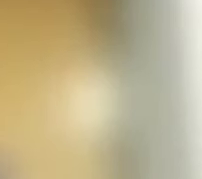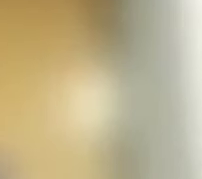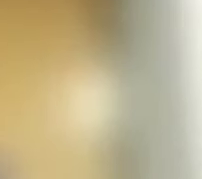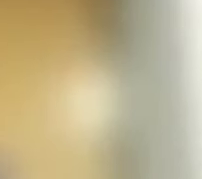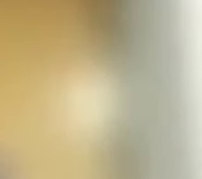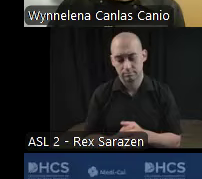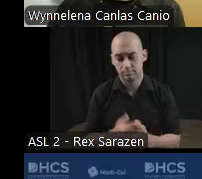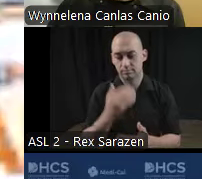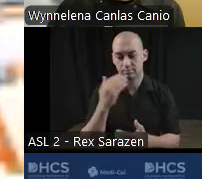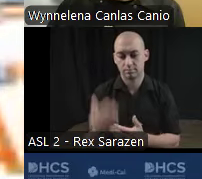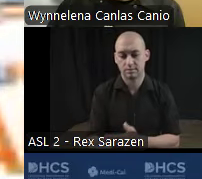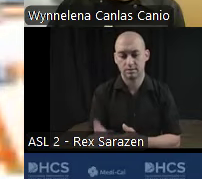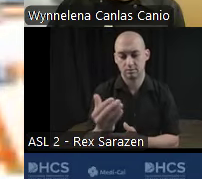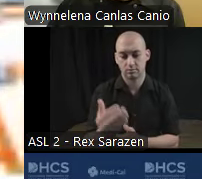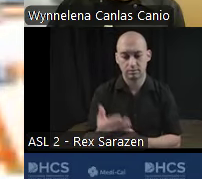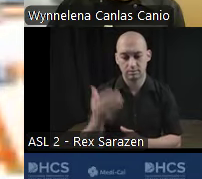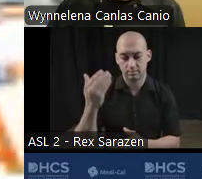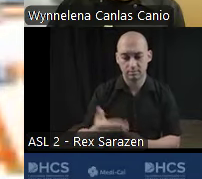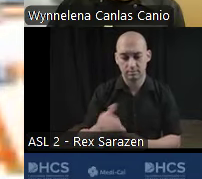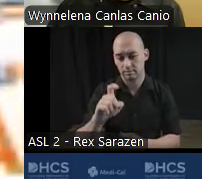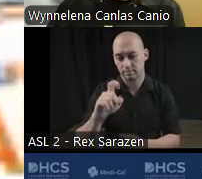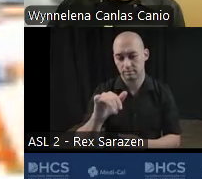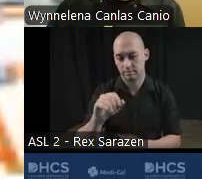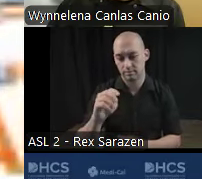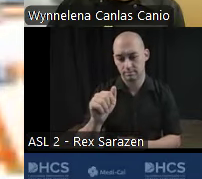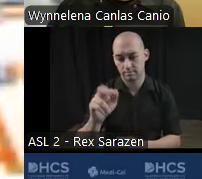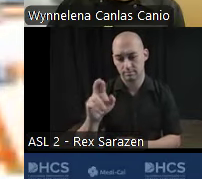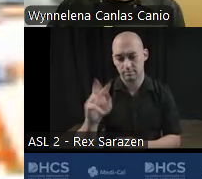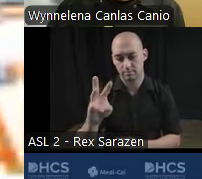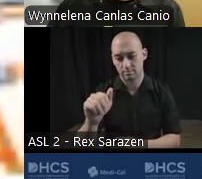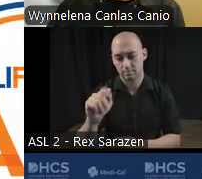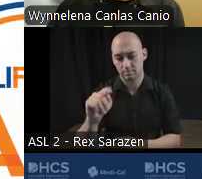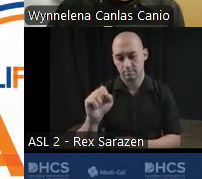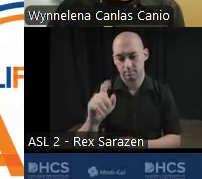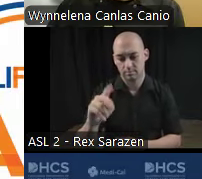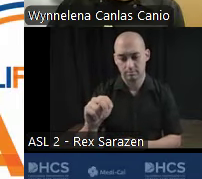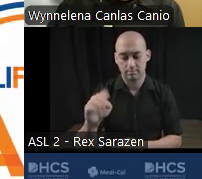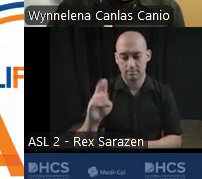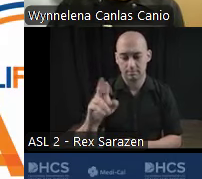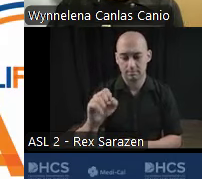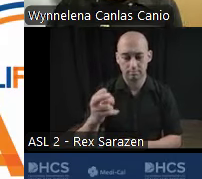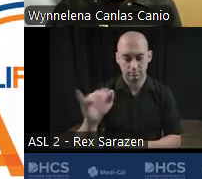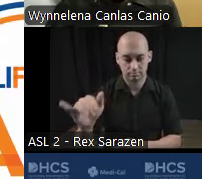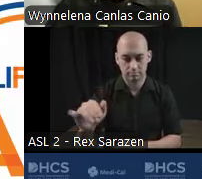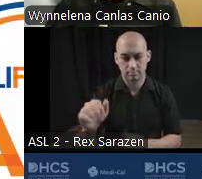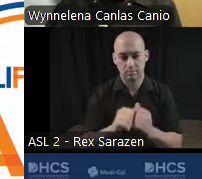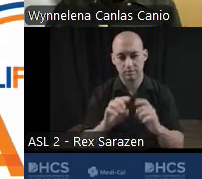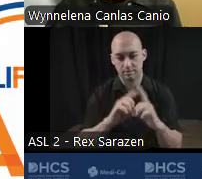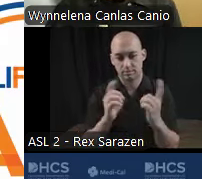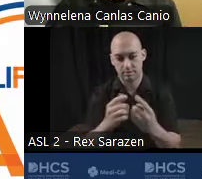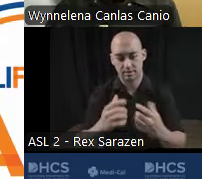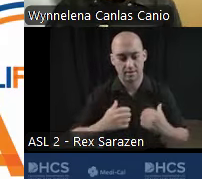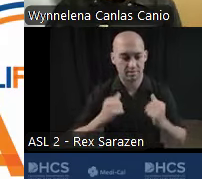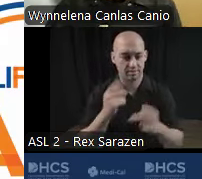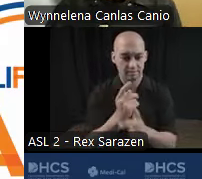Good morning. My name is Xiomara Watkins-Bresci with the Department of Healthcare Services, and currently I'm